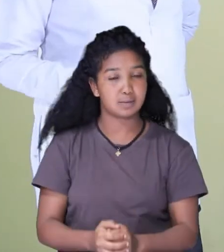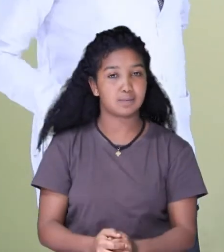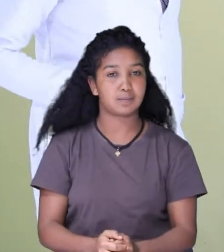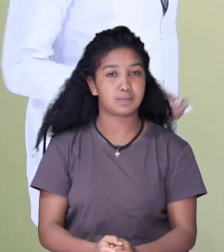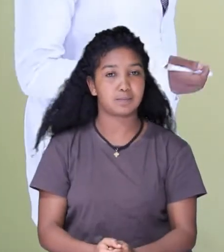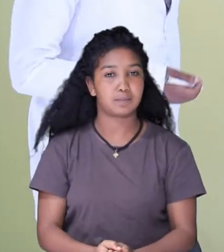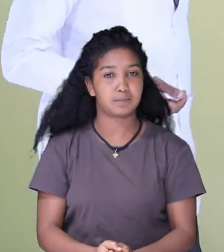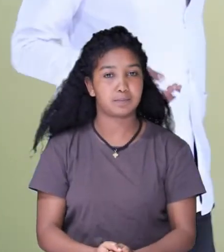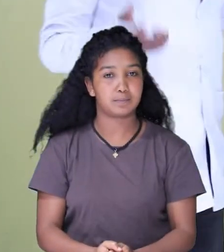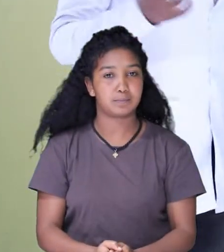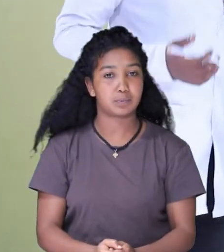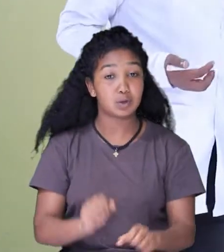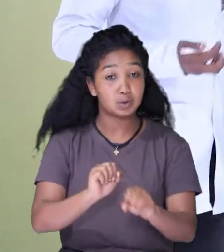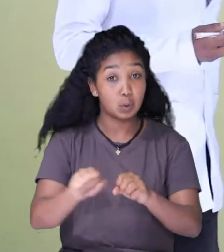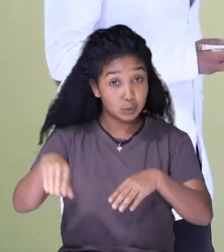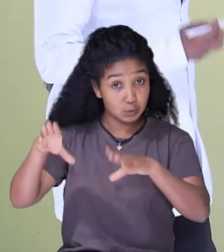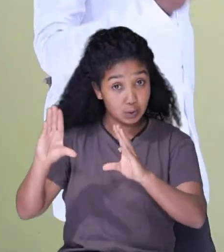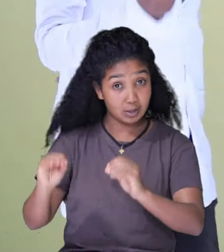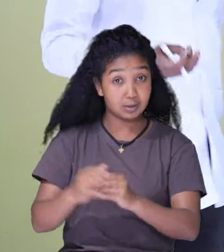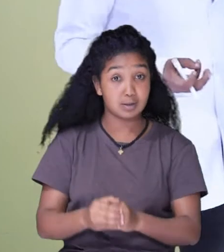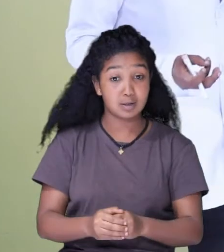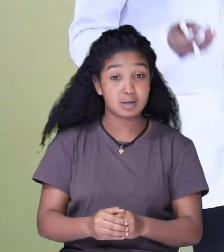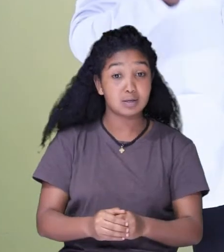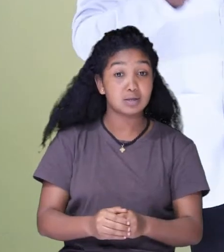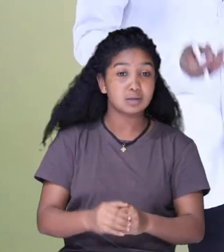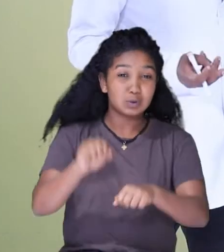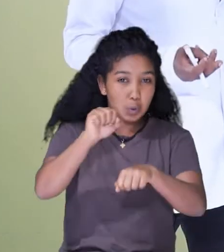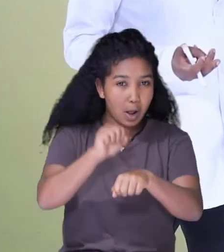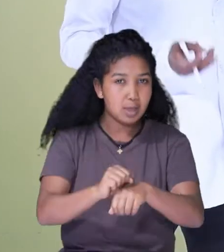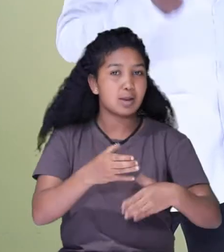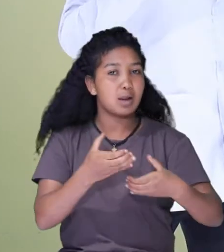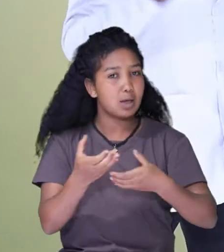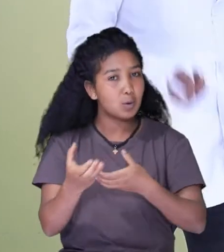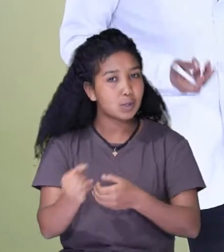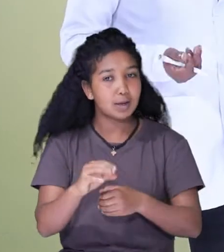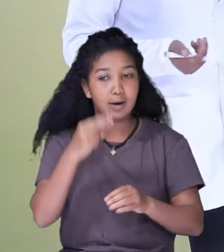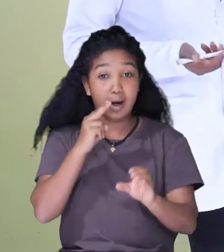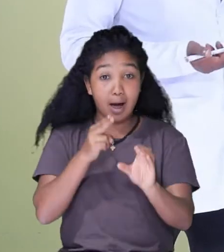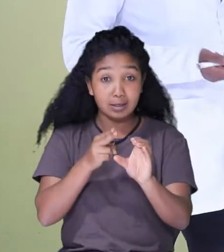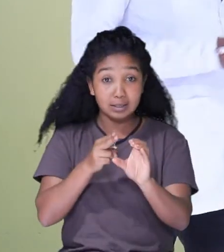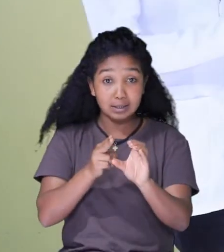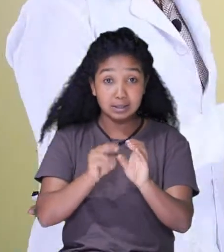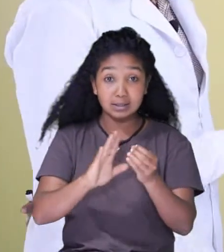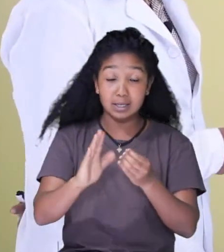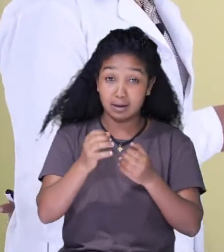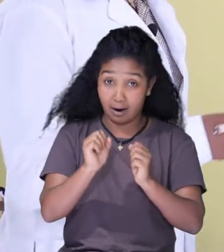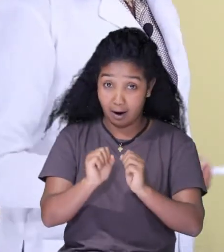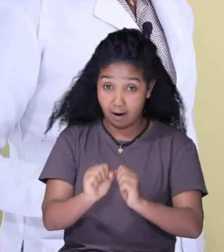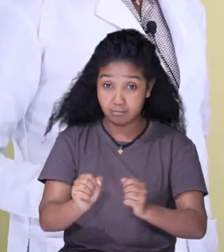of medium. So students, solid, liquids, and gaseous state